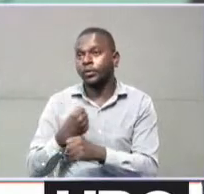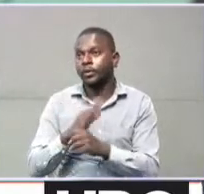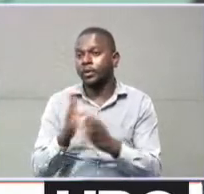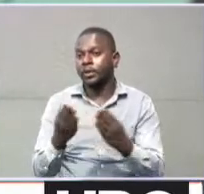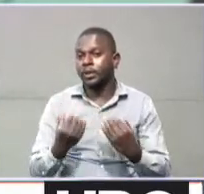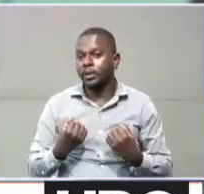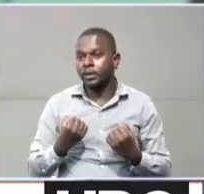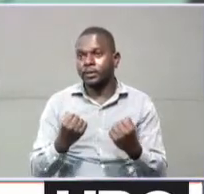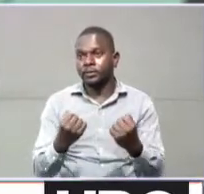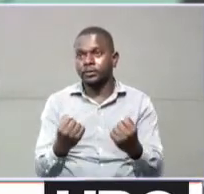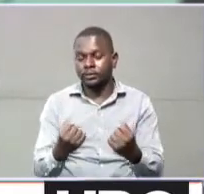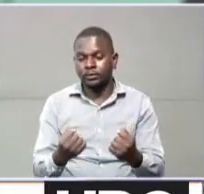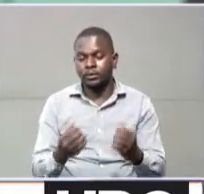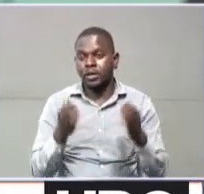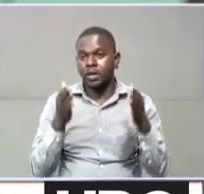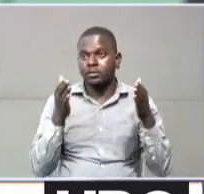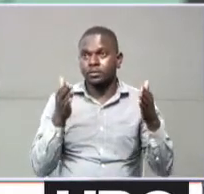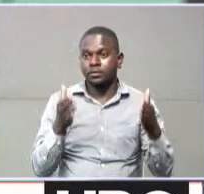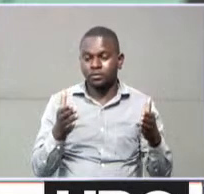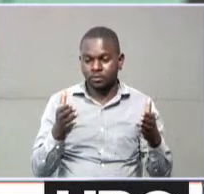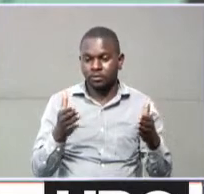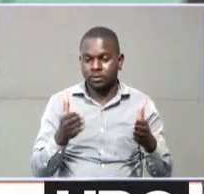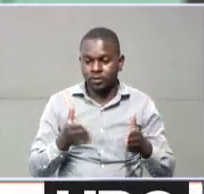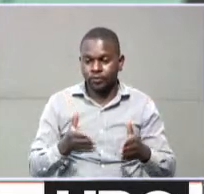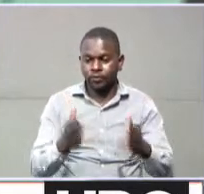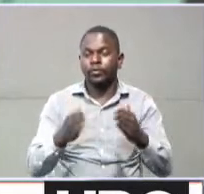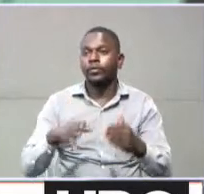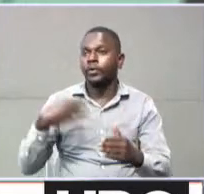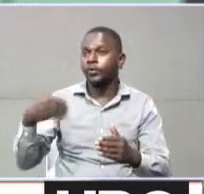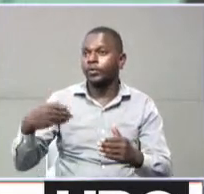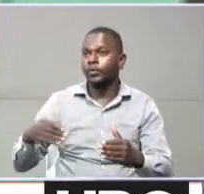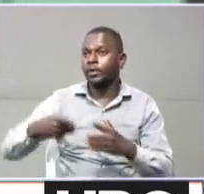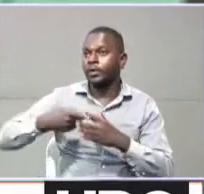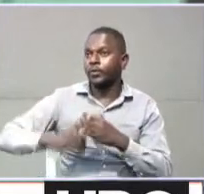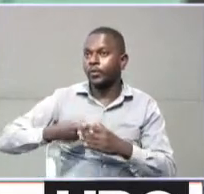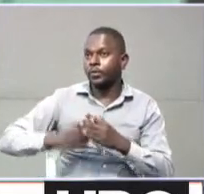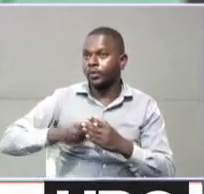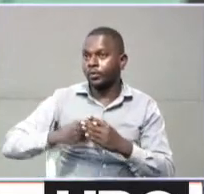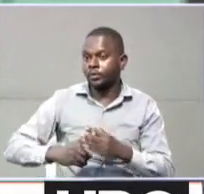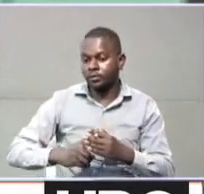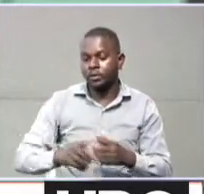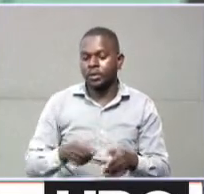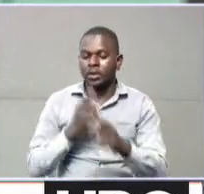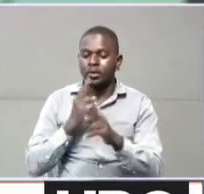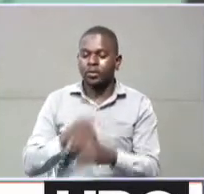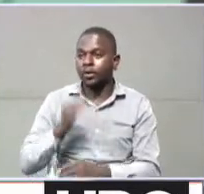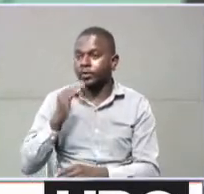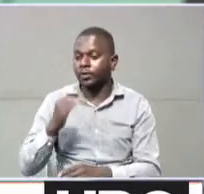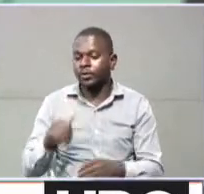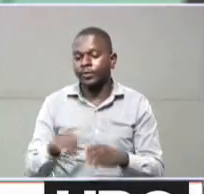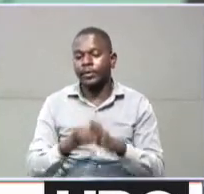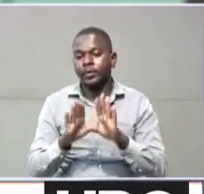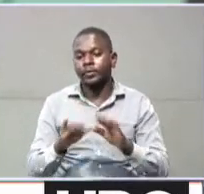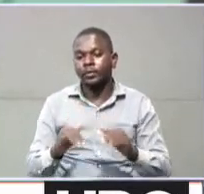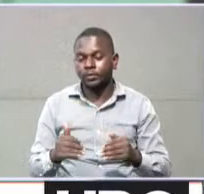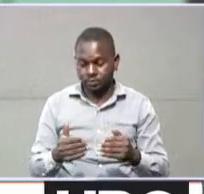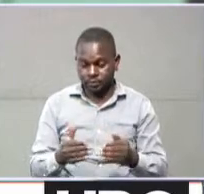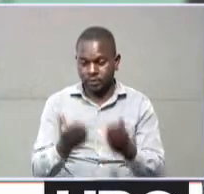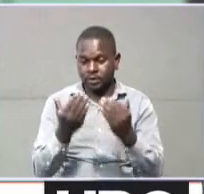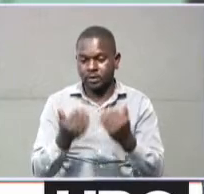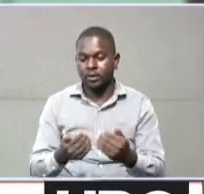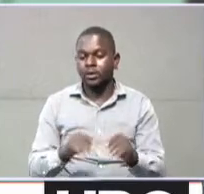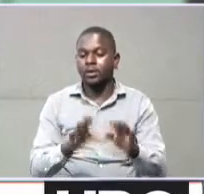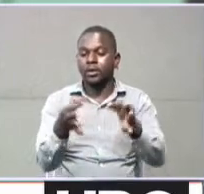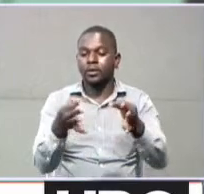transport centralized road equipment maintenance i don't know speaker and colleagues in the current